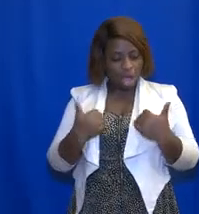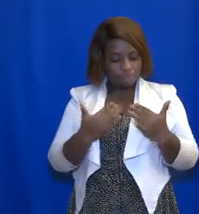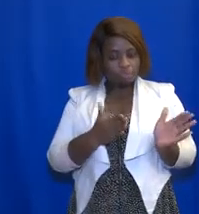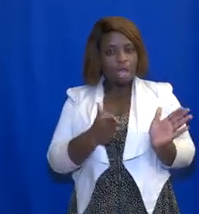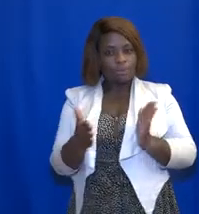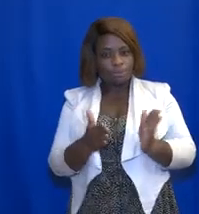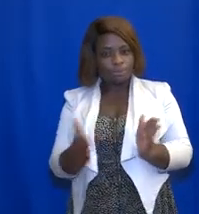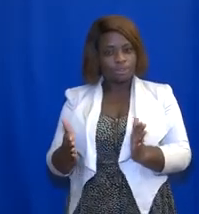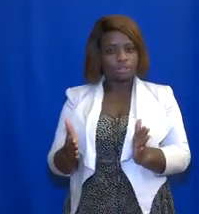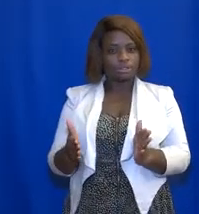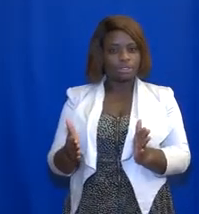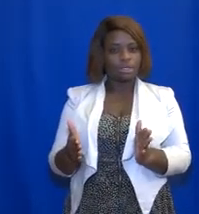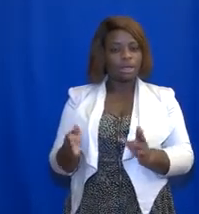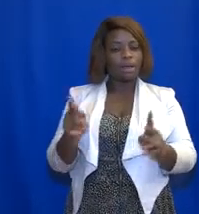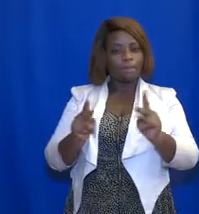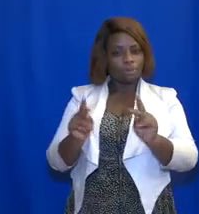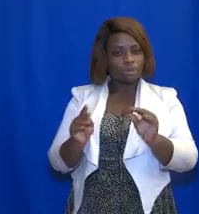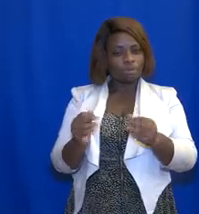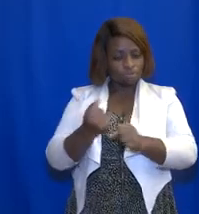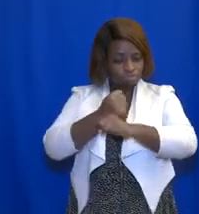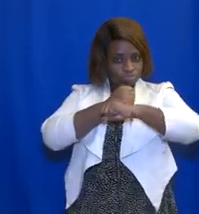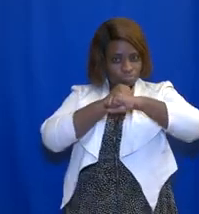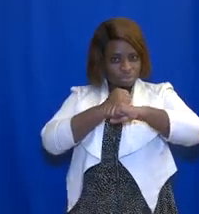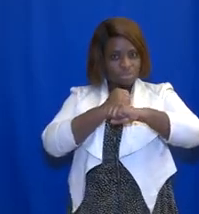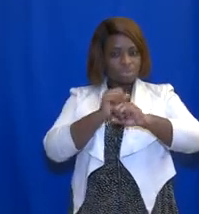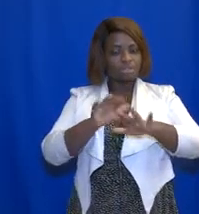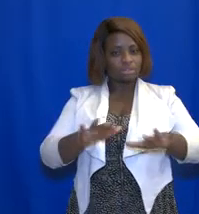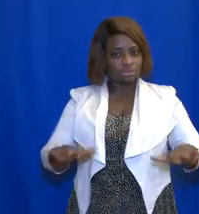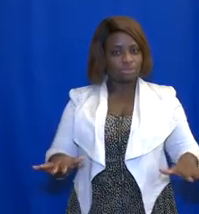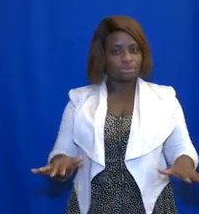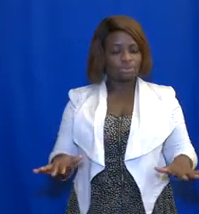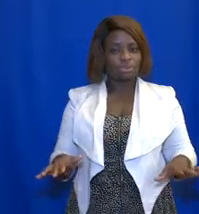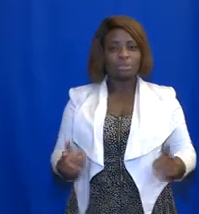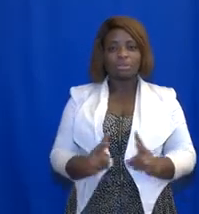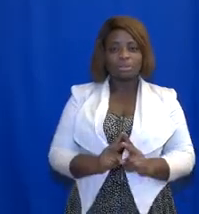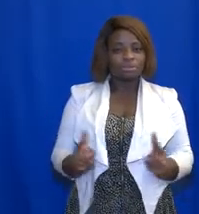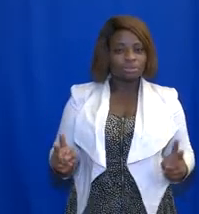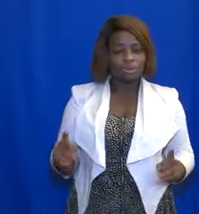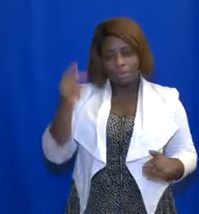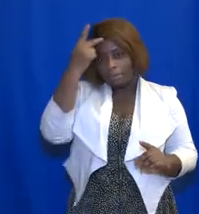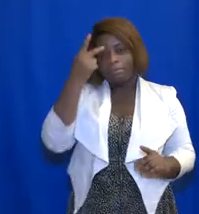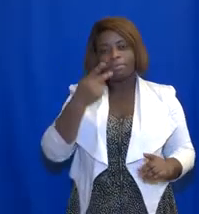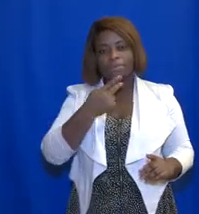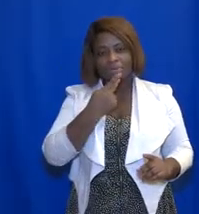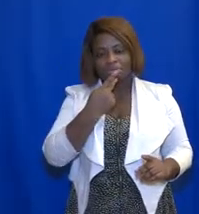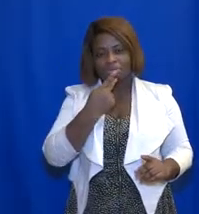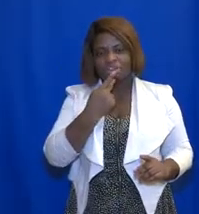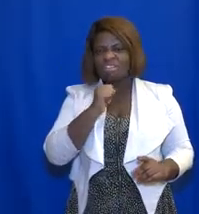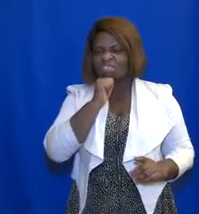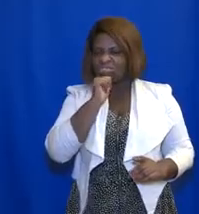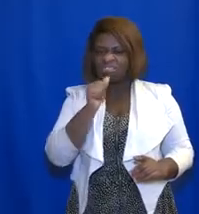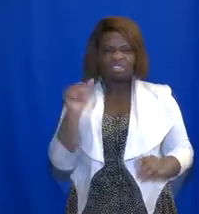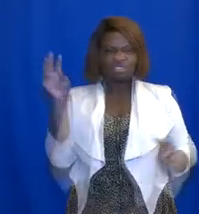jano? Ni ba bugbe ke biye he. No wo follow e. Ye ka hanye